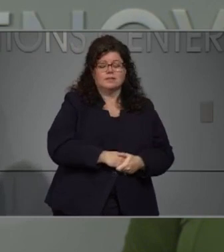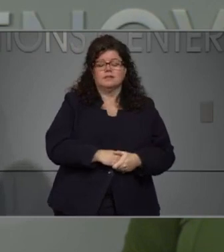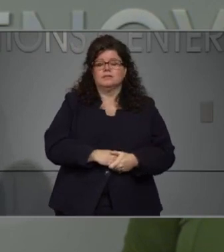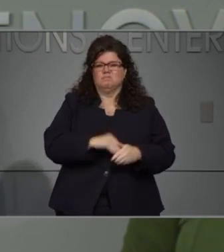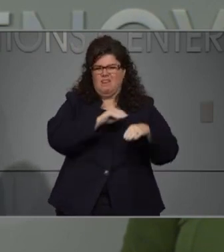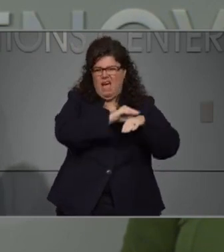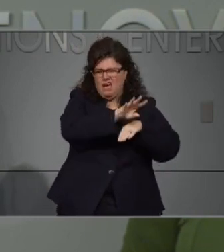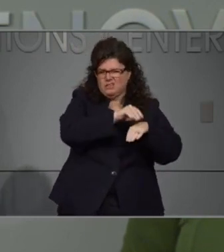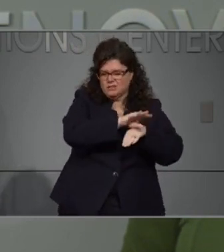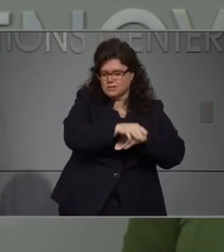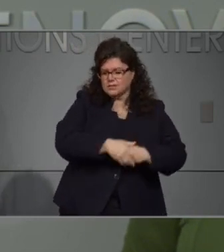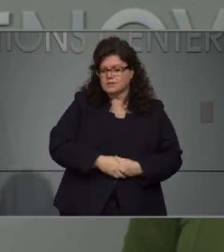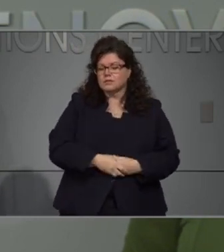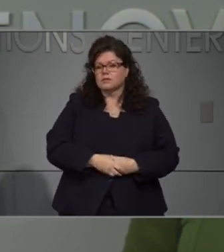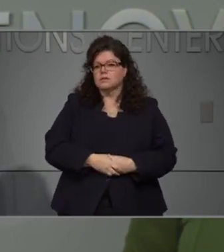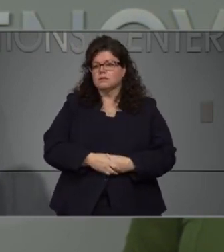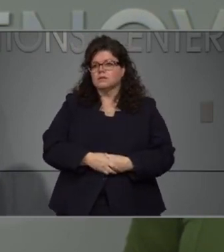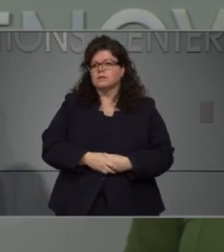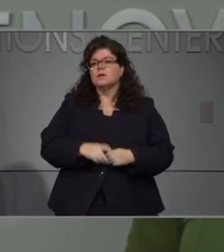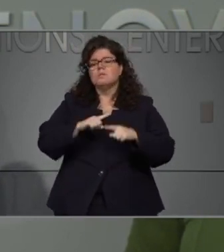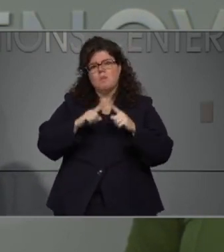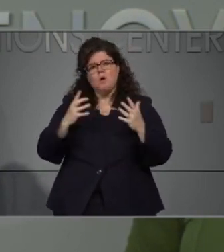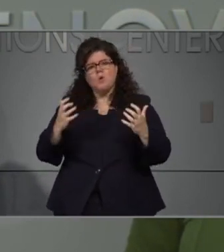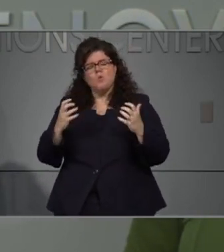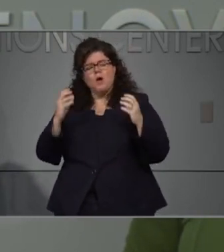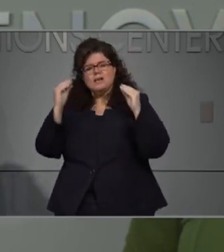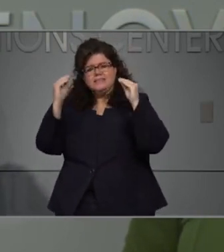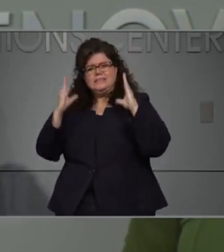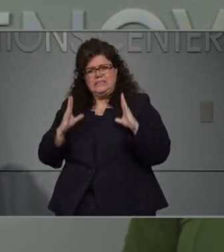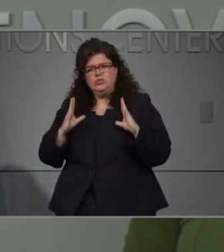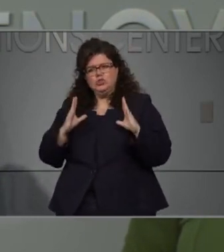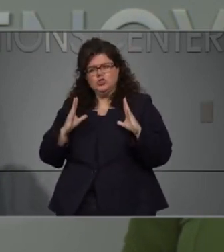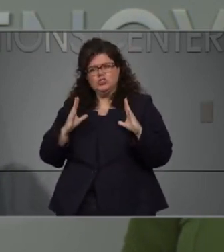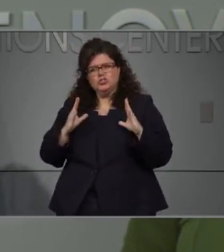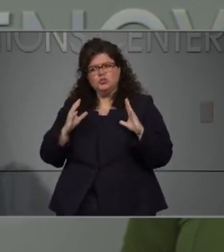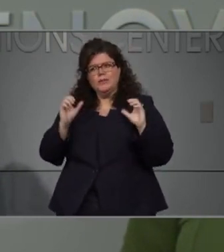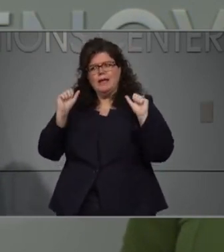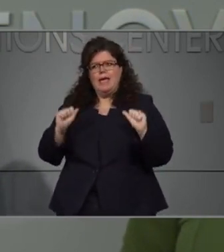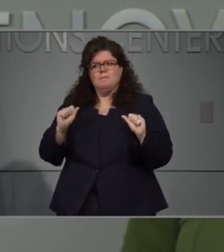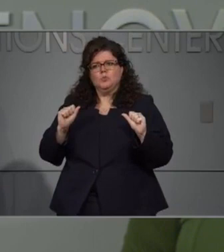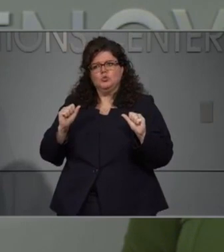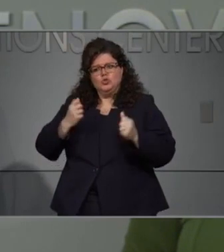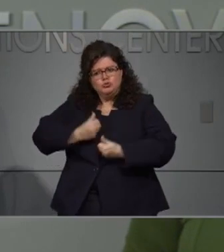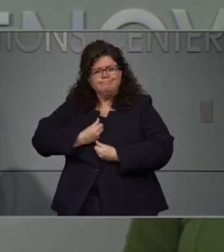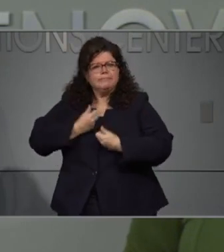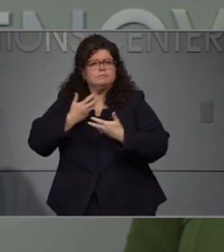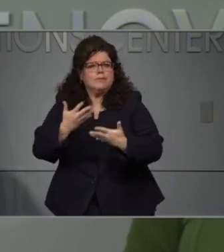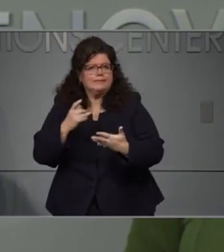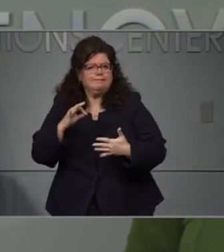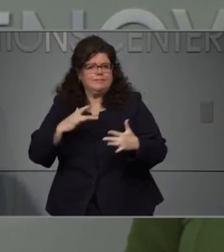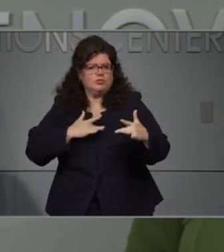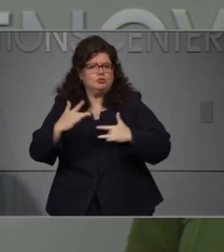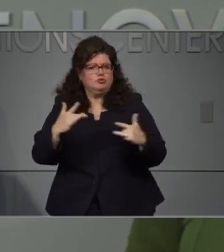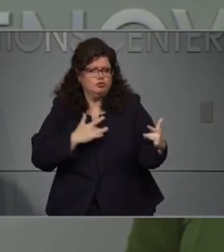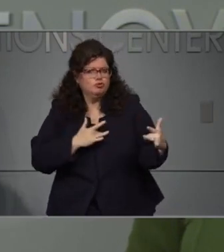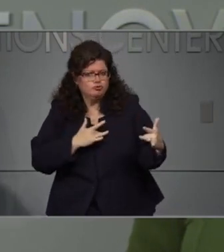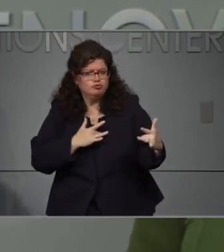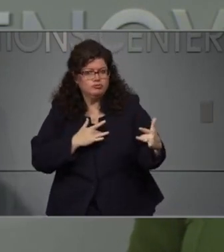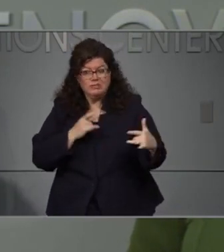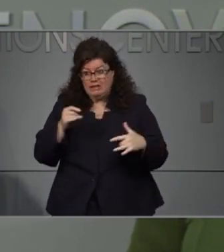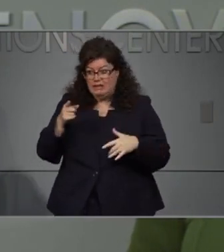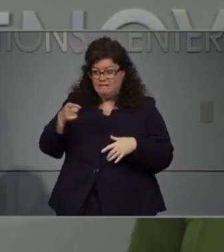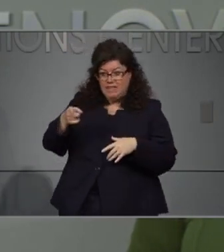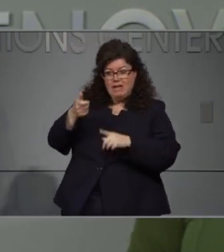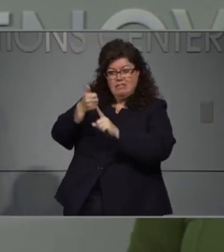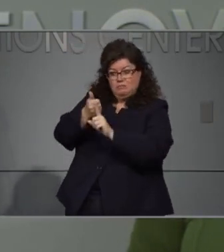the opportunity to raise to their school leaders if there is a challenge for them as being high